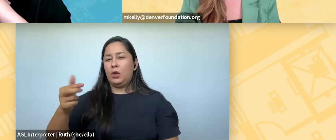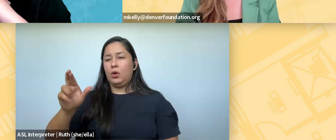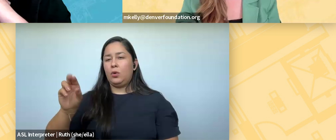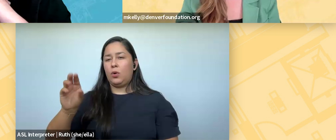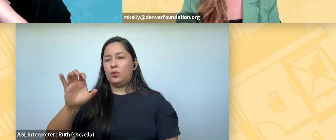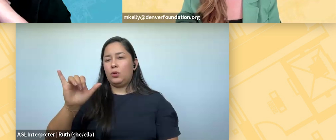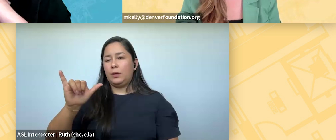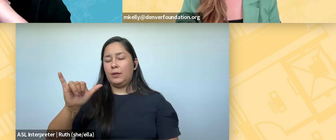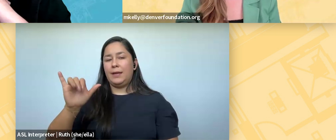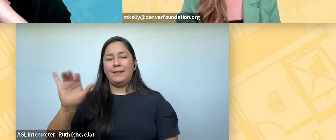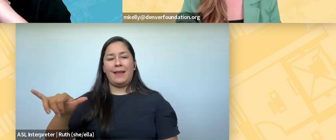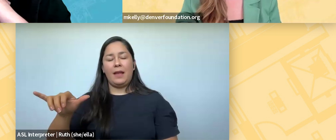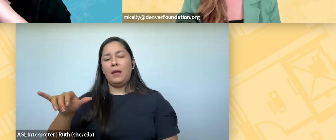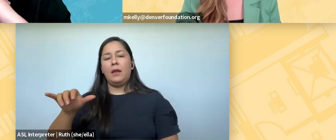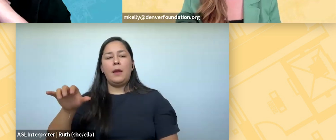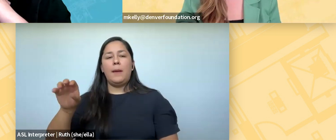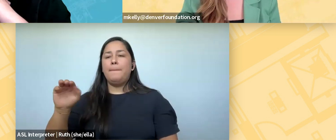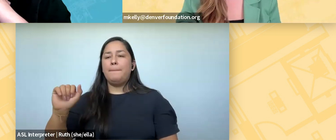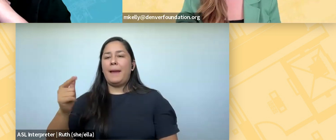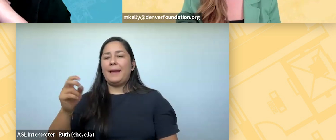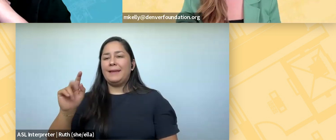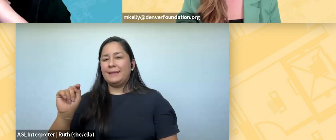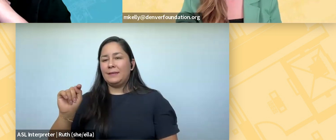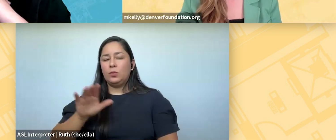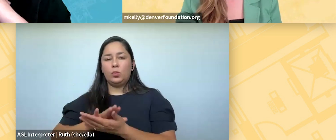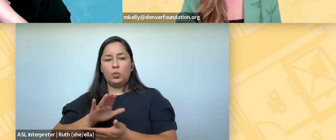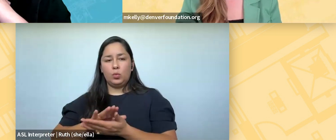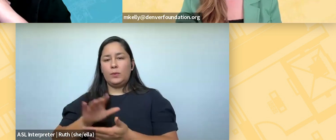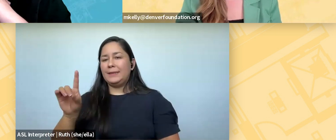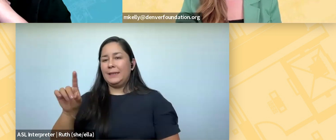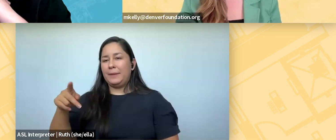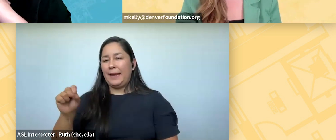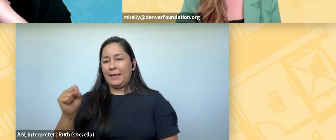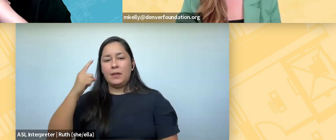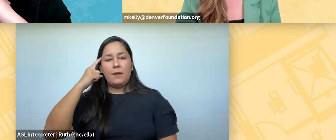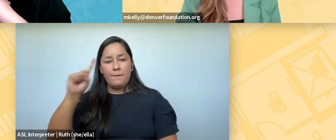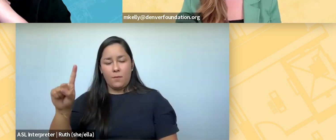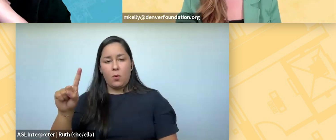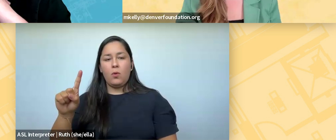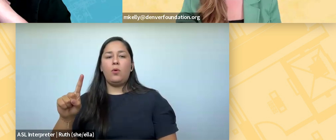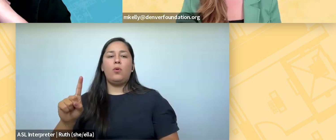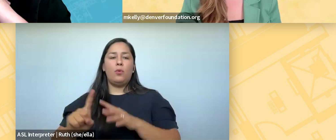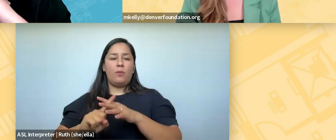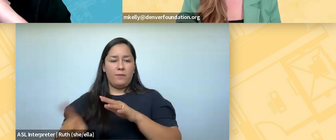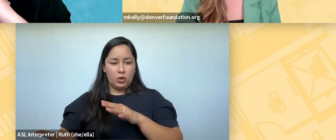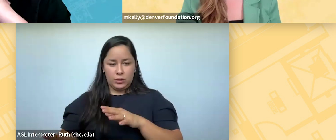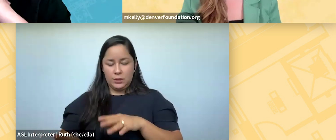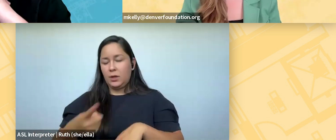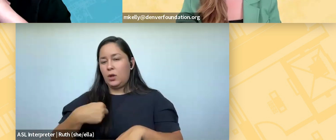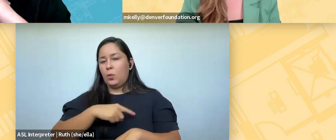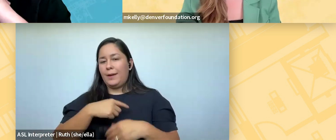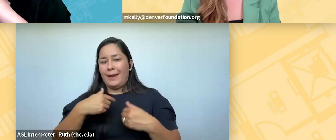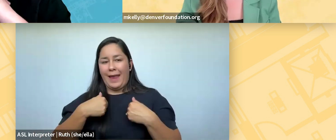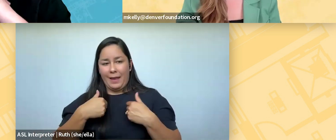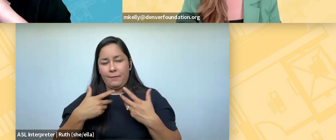which is a magnet school in DPS for newcomers and refugees. We have a grocery with cultural appropriate selections for the students